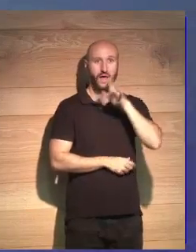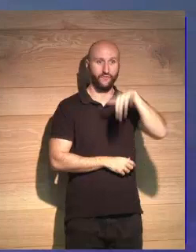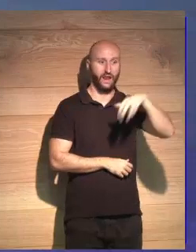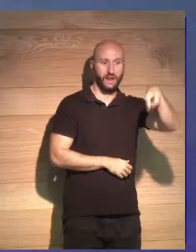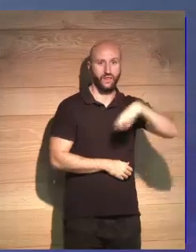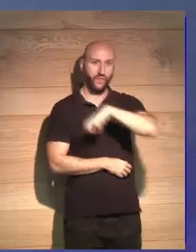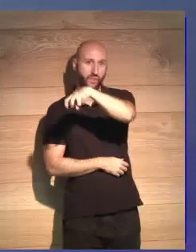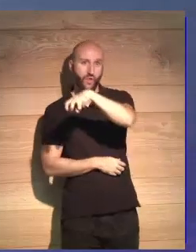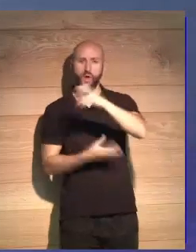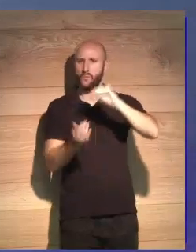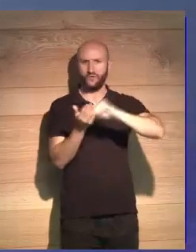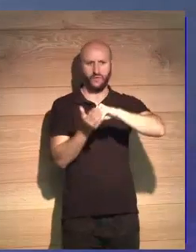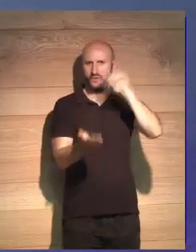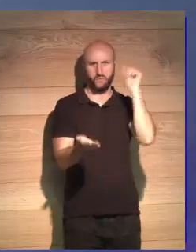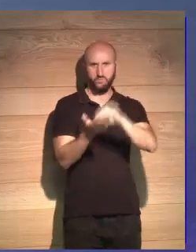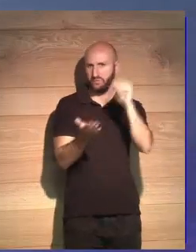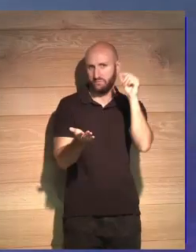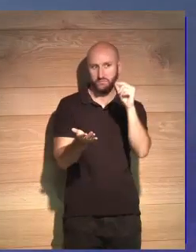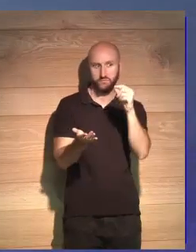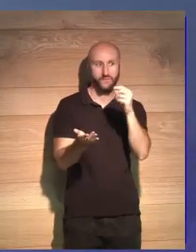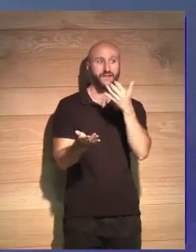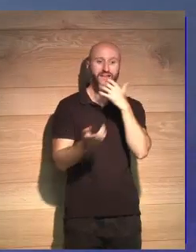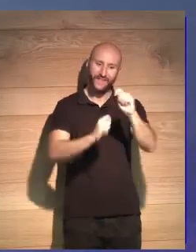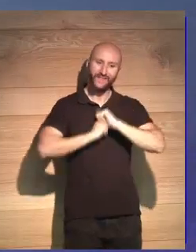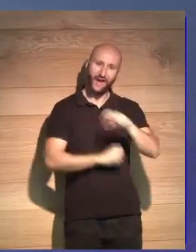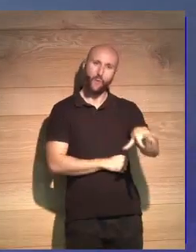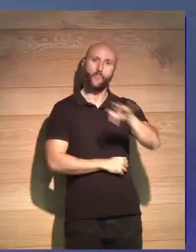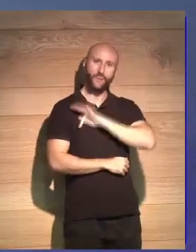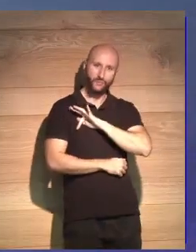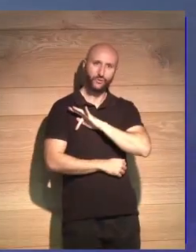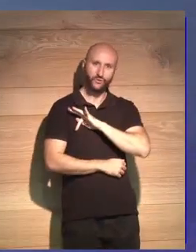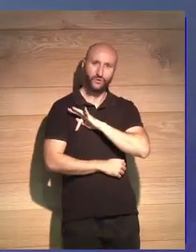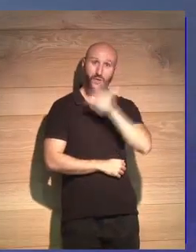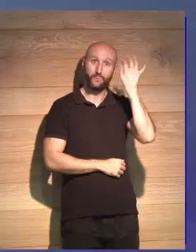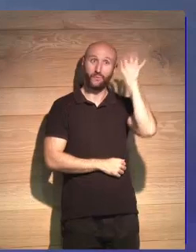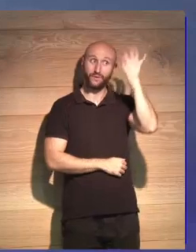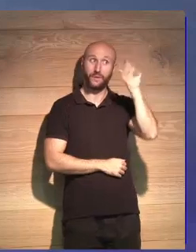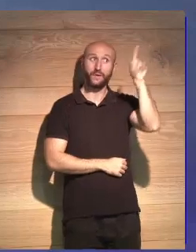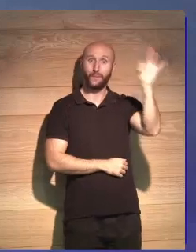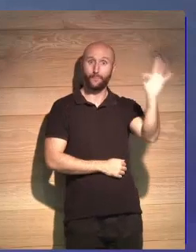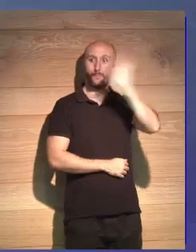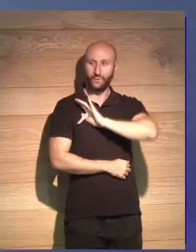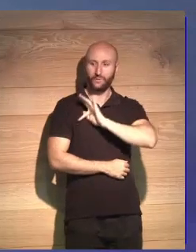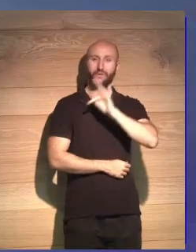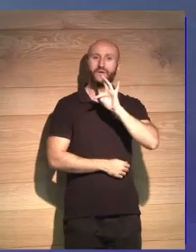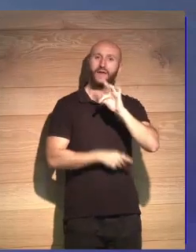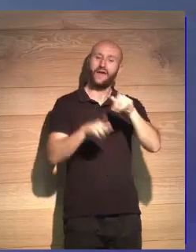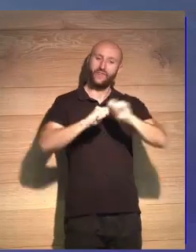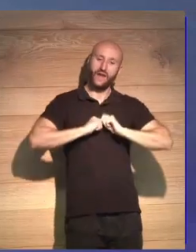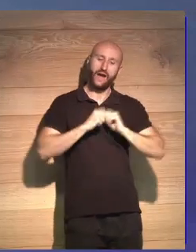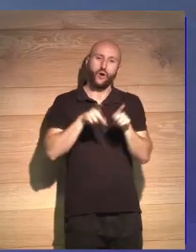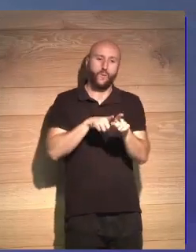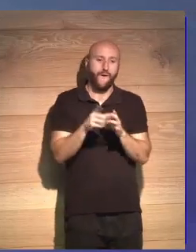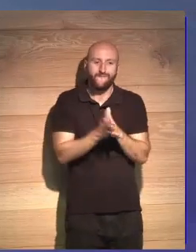which is very immediate, very short time. Sometimes when you get a milestone, you get a